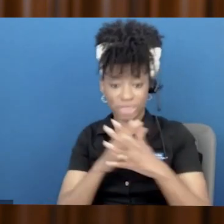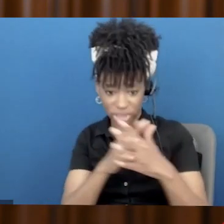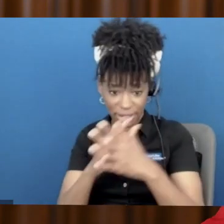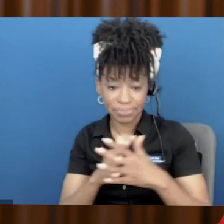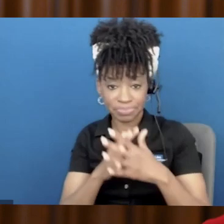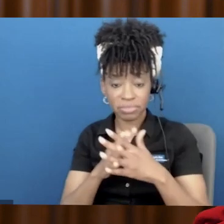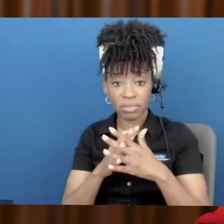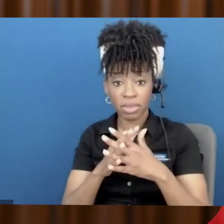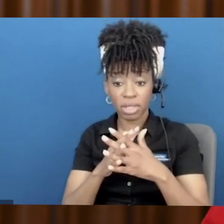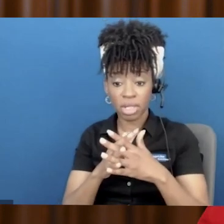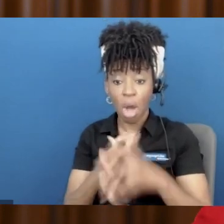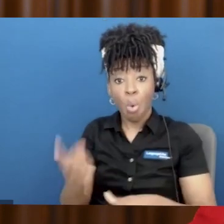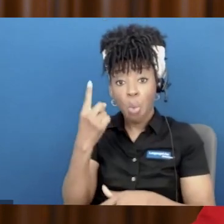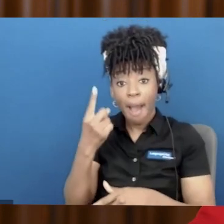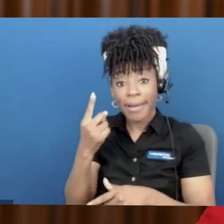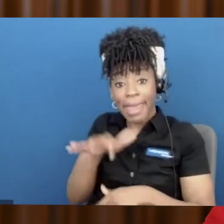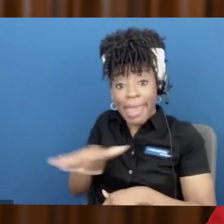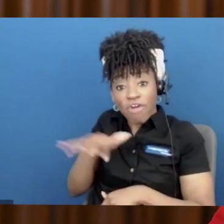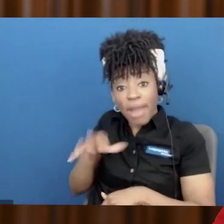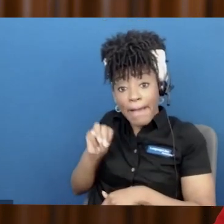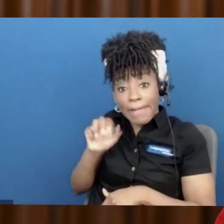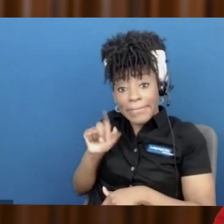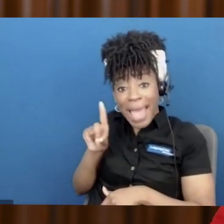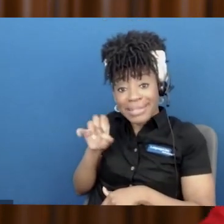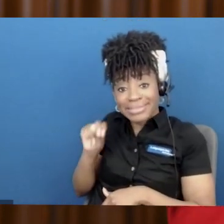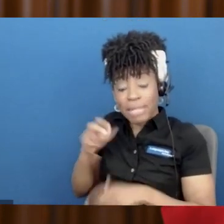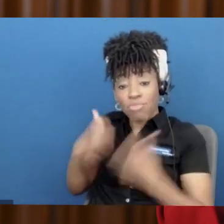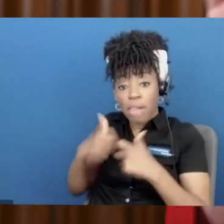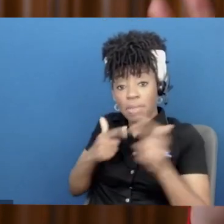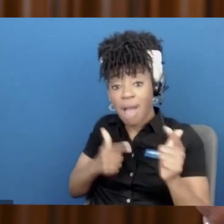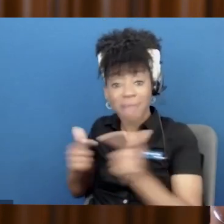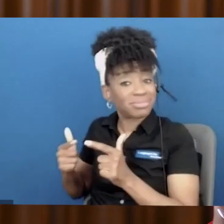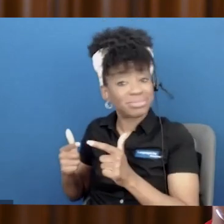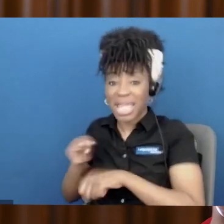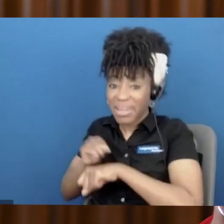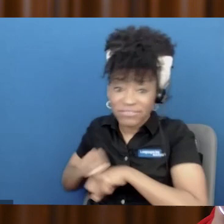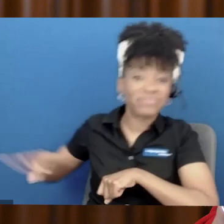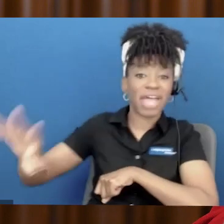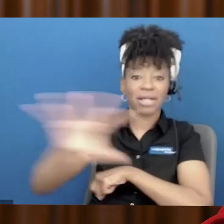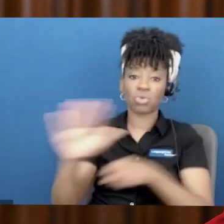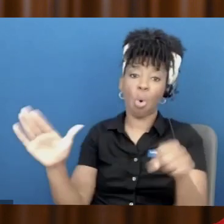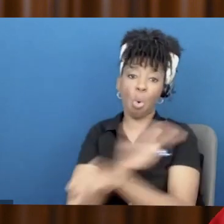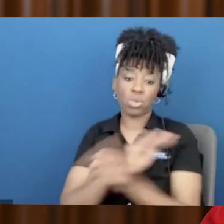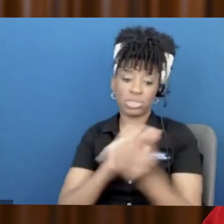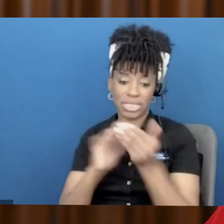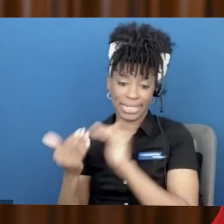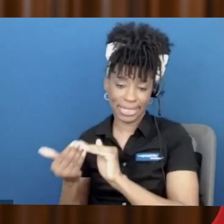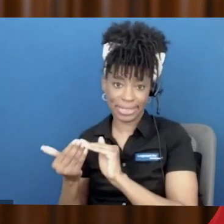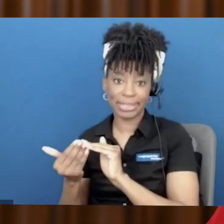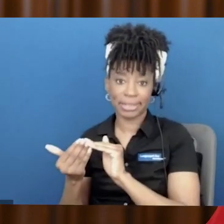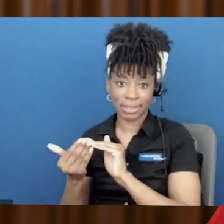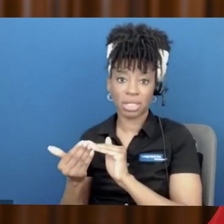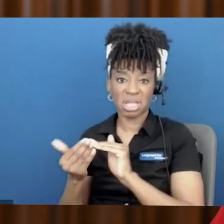not confined to or rooted in any one neighborhood or community. It affects the entire city, fueled by reckless